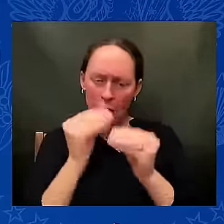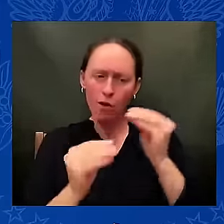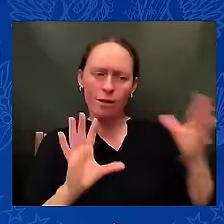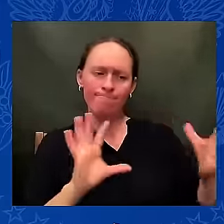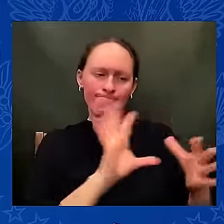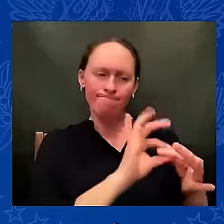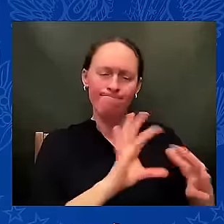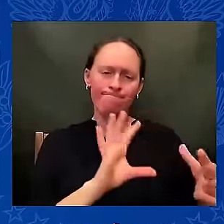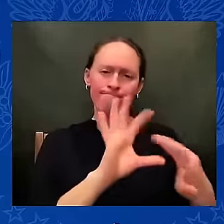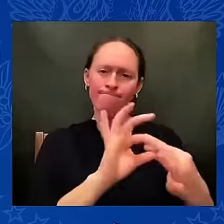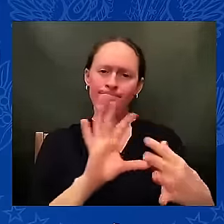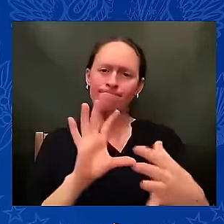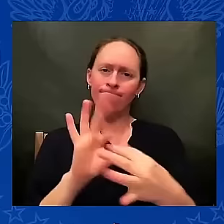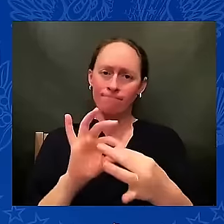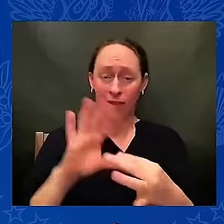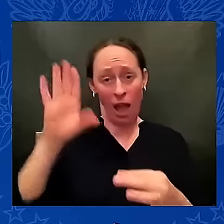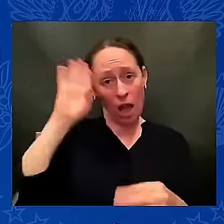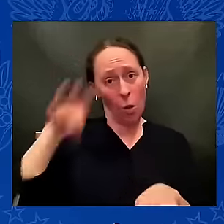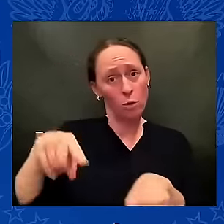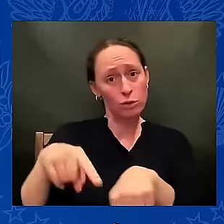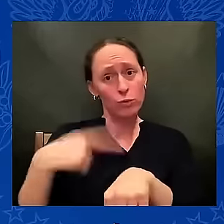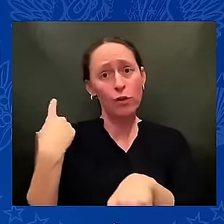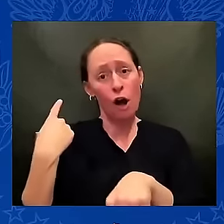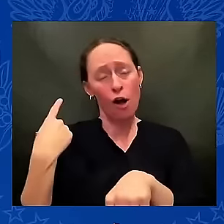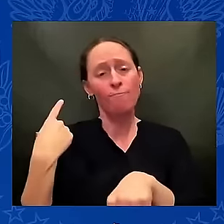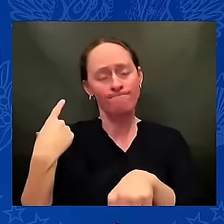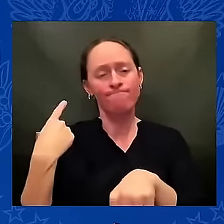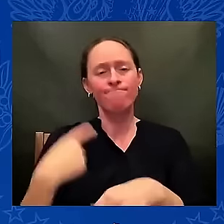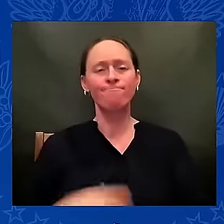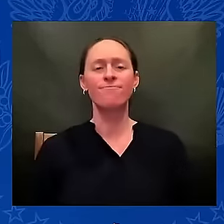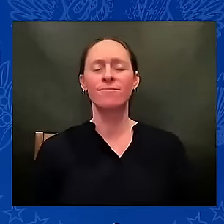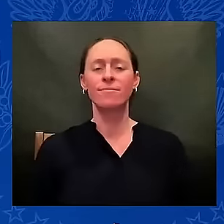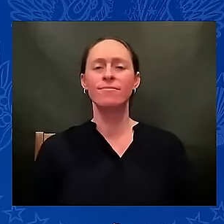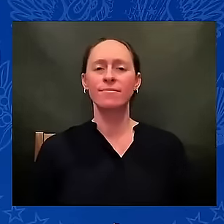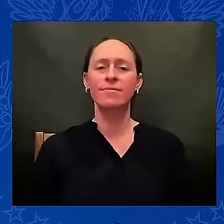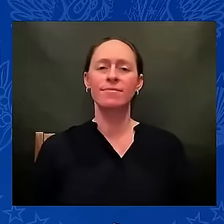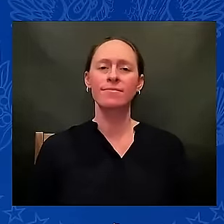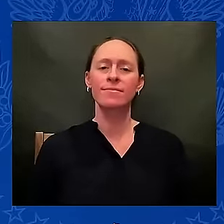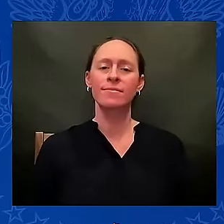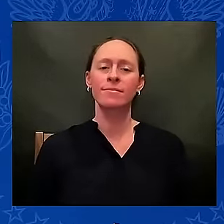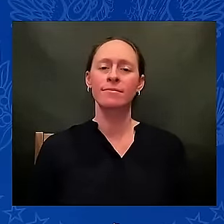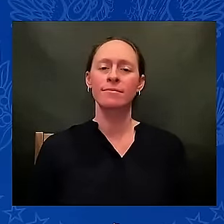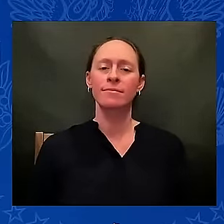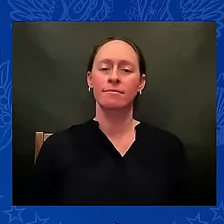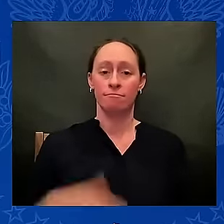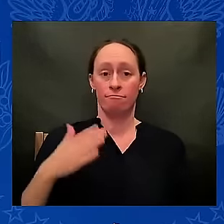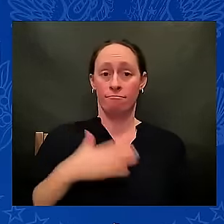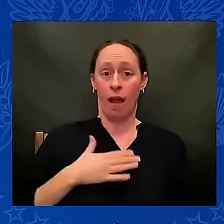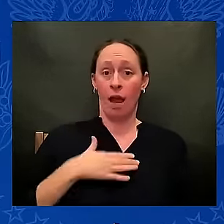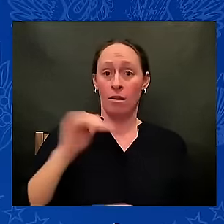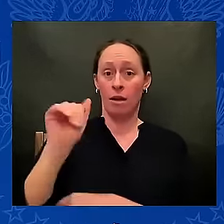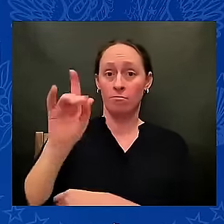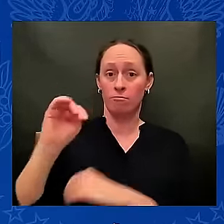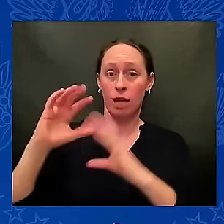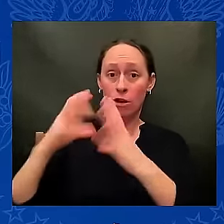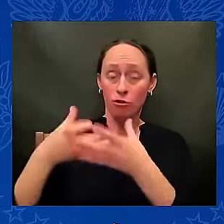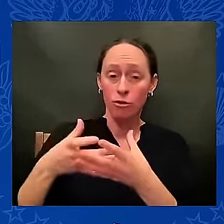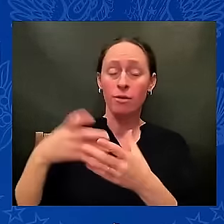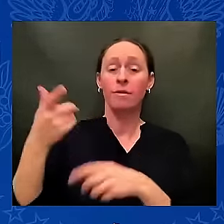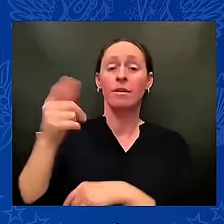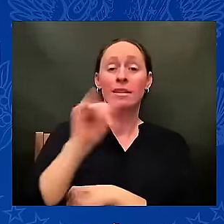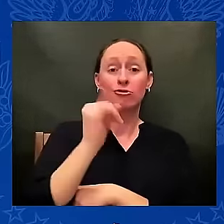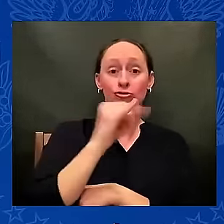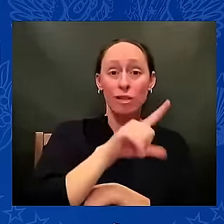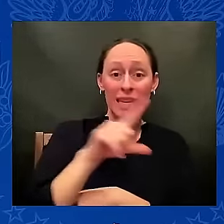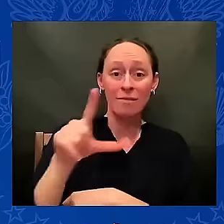And I say this with all sincerity. From day one, my administration, Jill and I, Kamala, Secretary Holland, our entire administration have worked